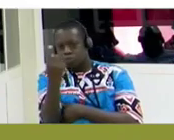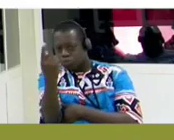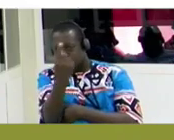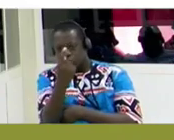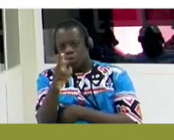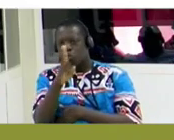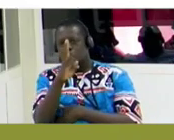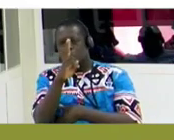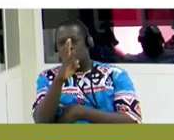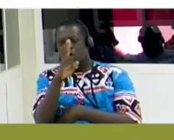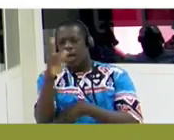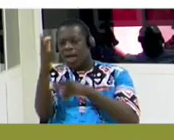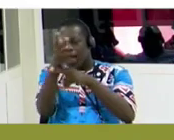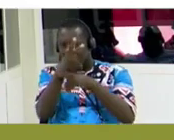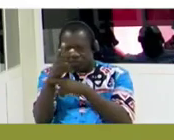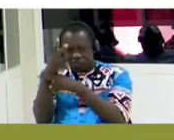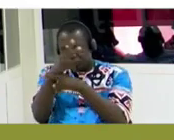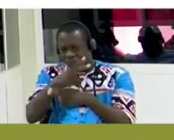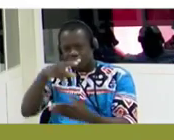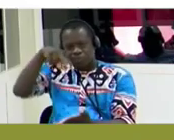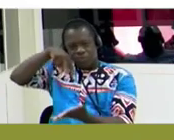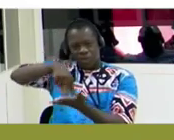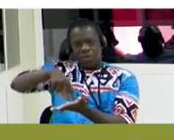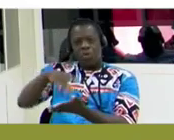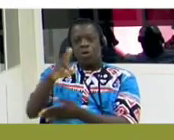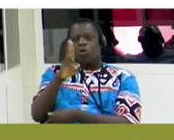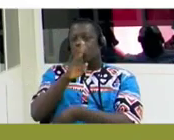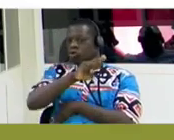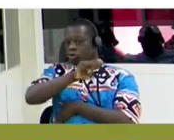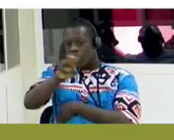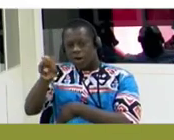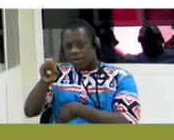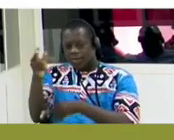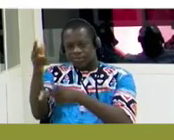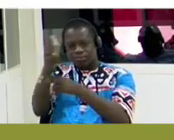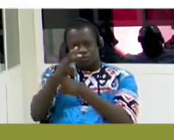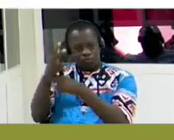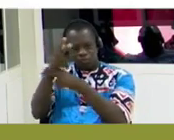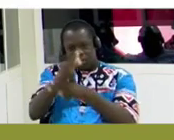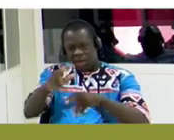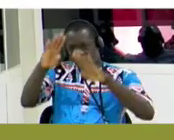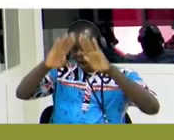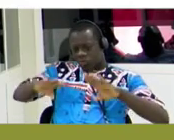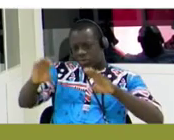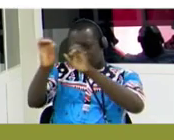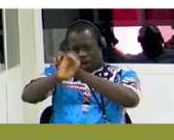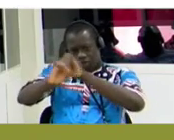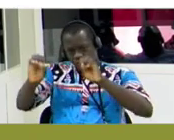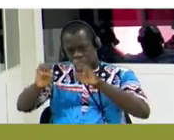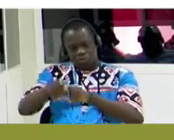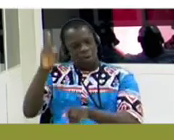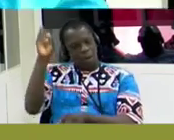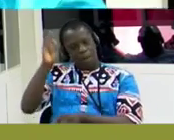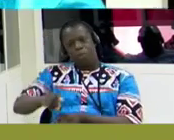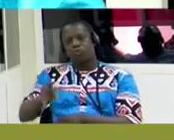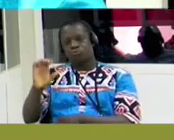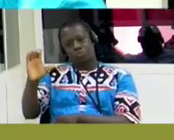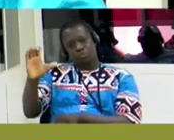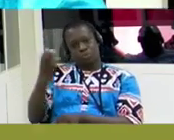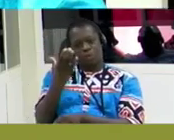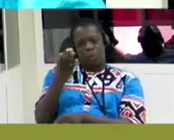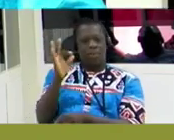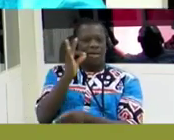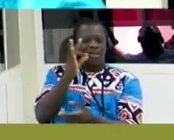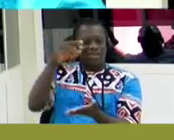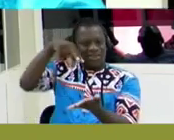box. But whosoever is not at the sentry box, you have to come and fall in. Okay, then Sana said that